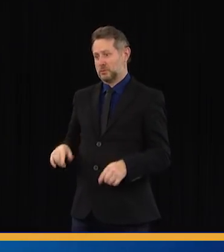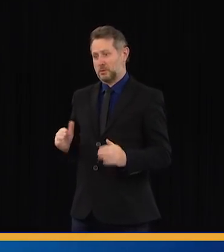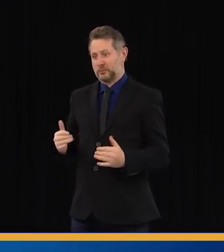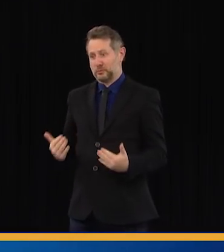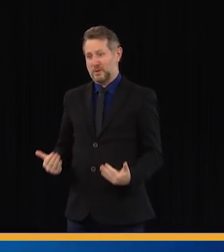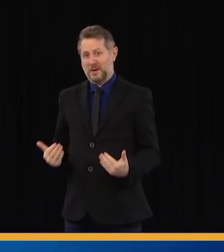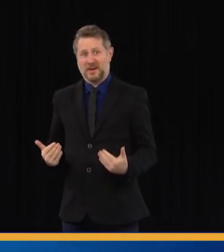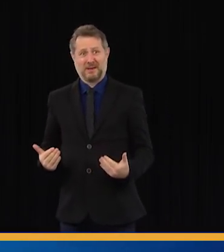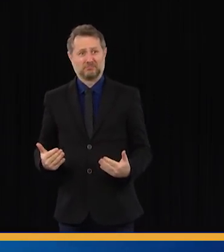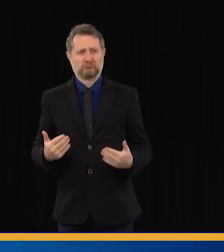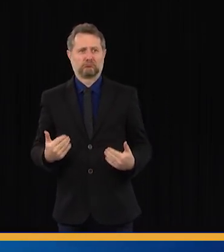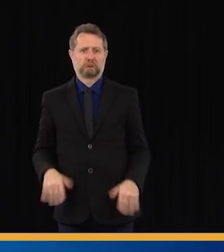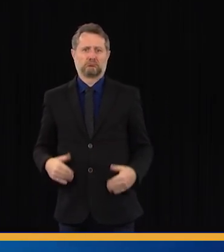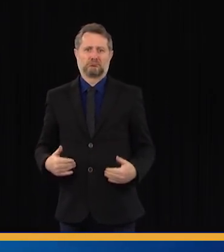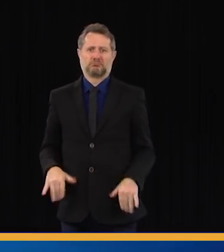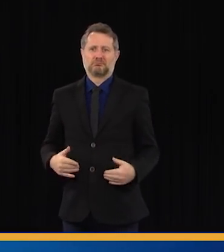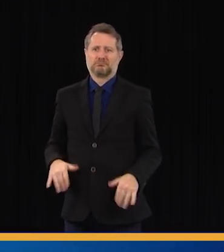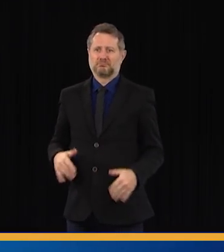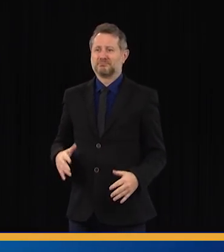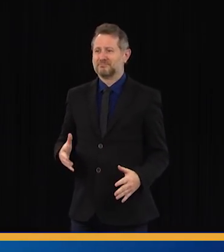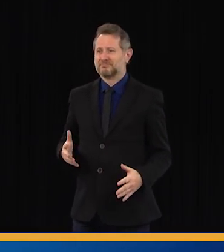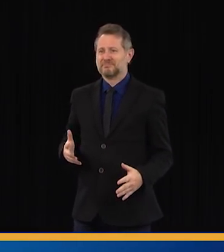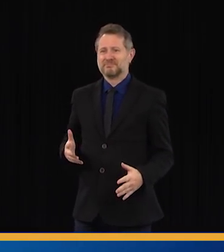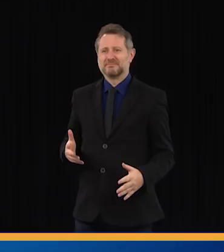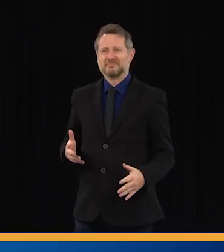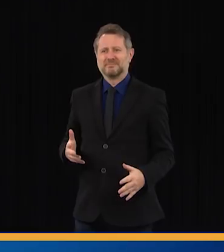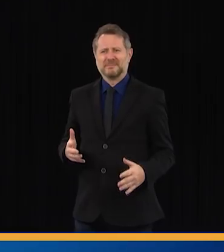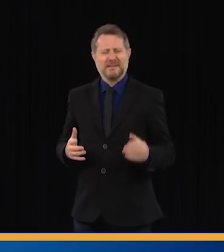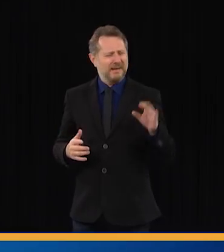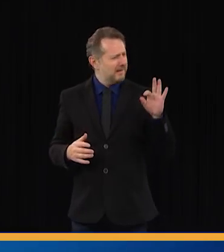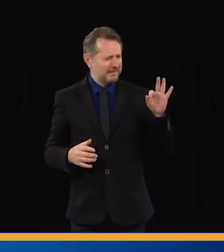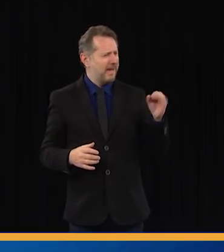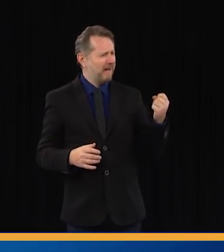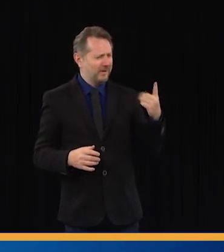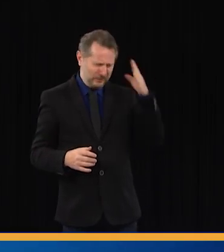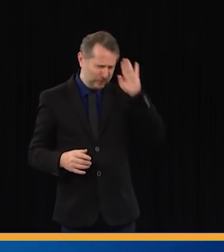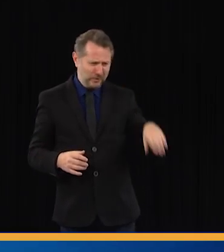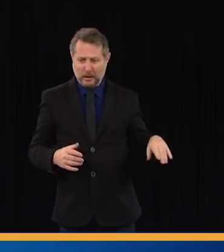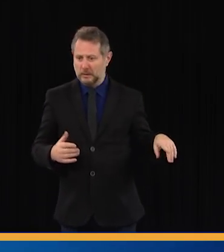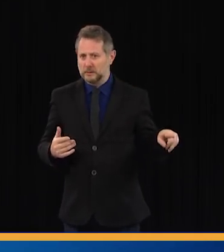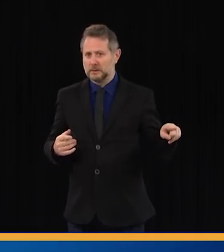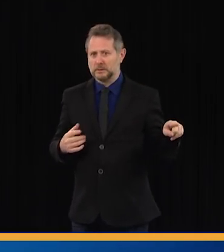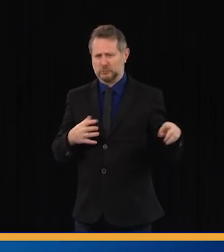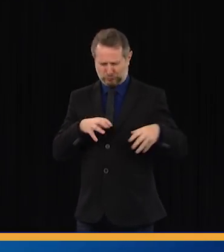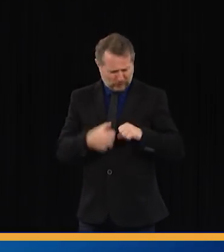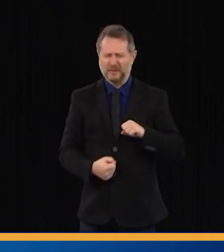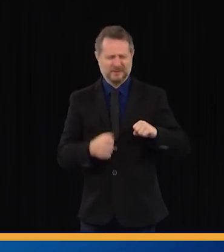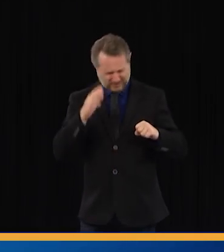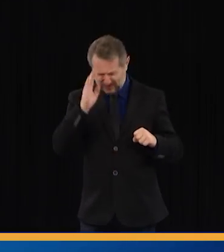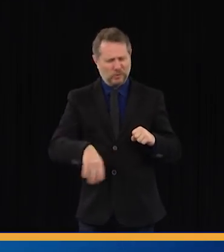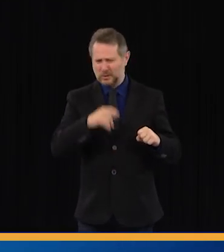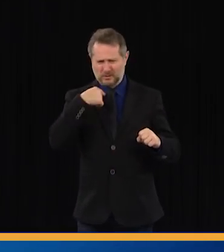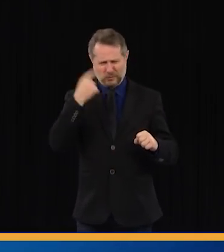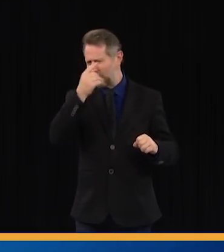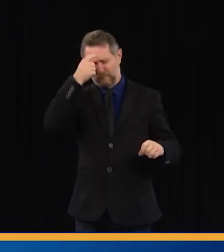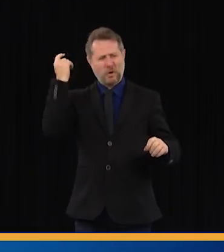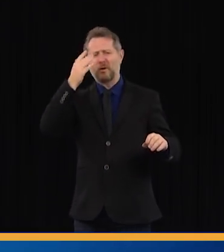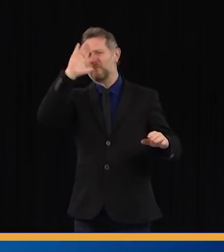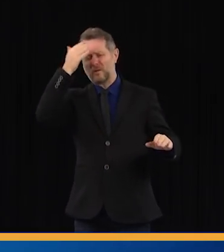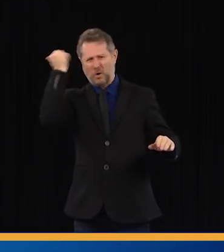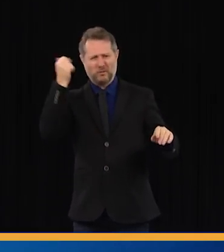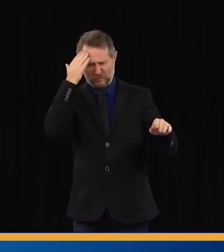lost was horrific after 9/11, and the grief was horrific. And we